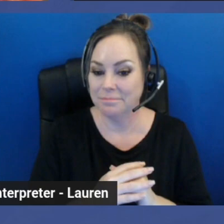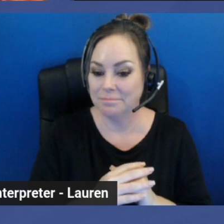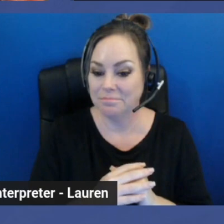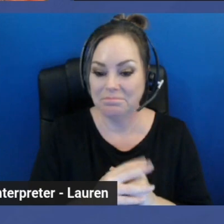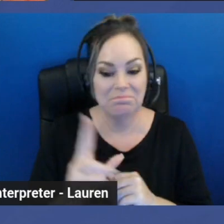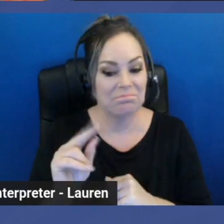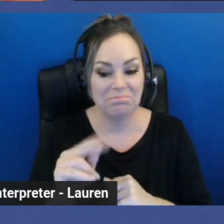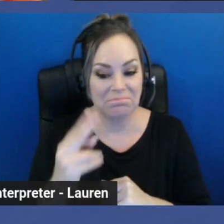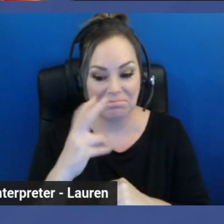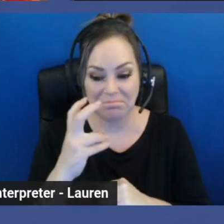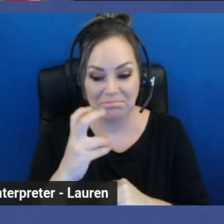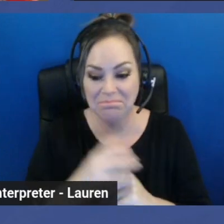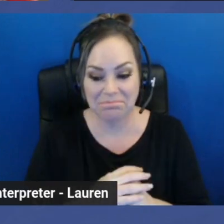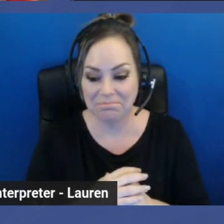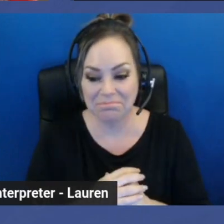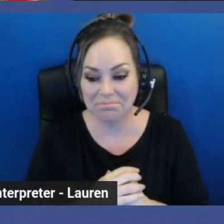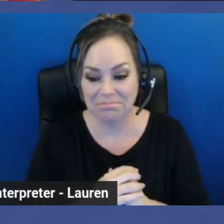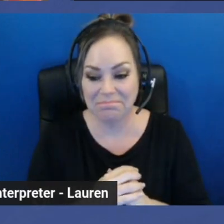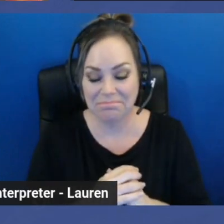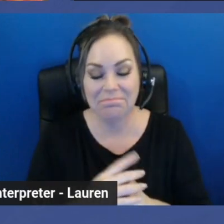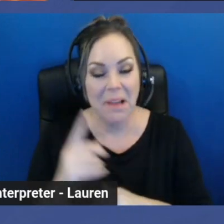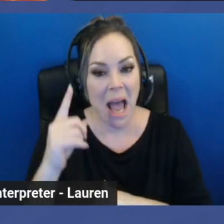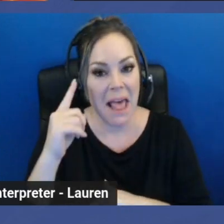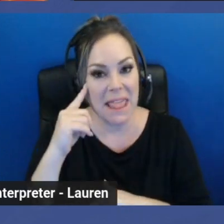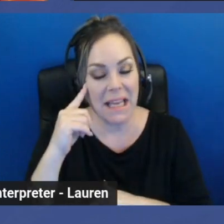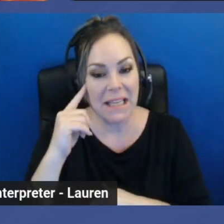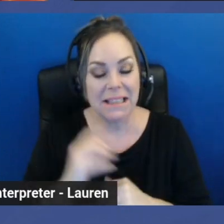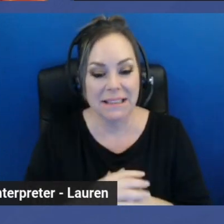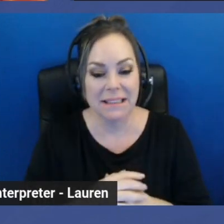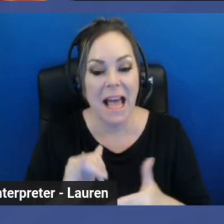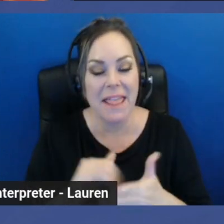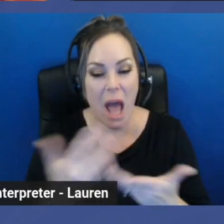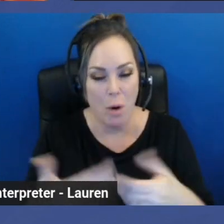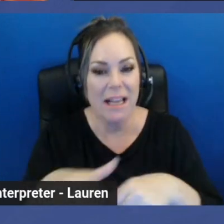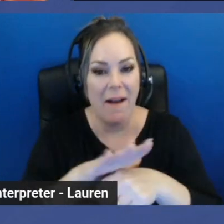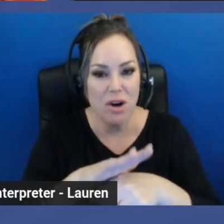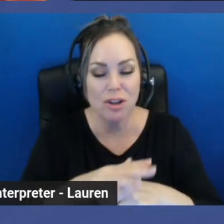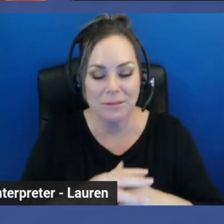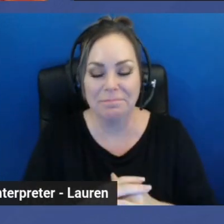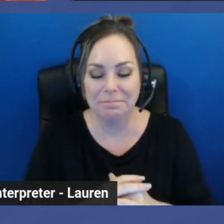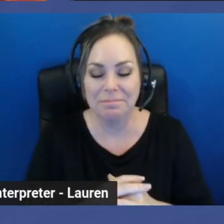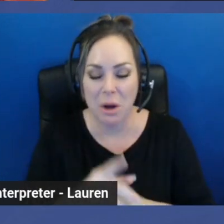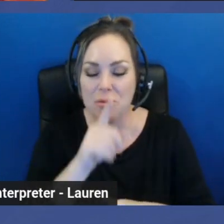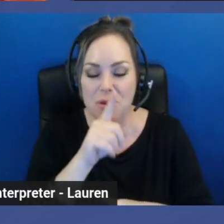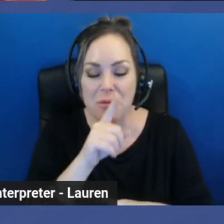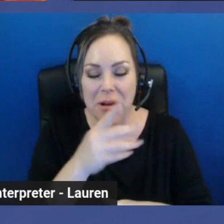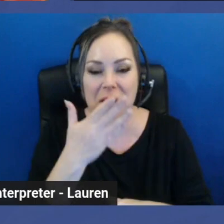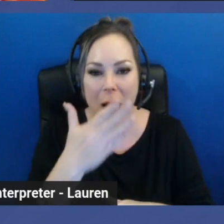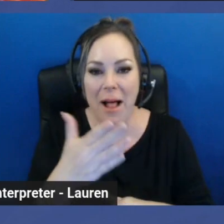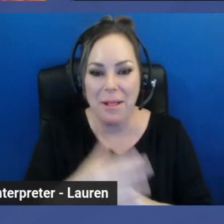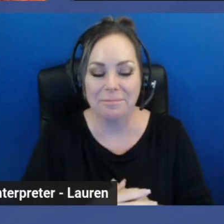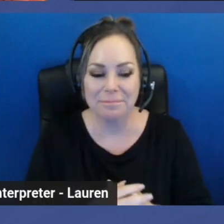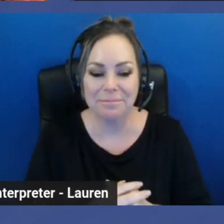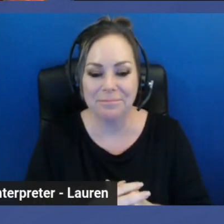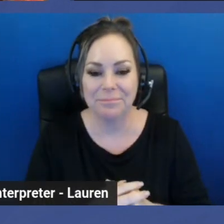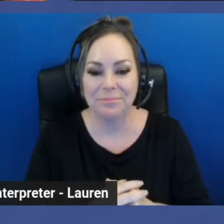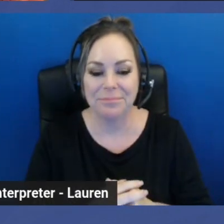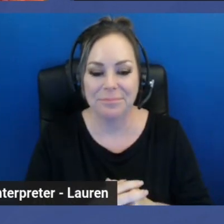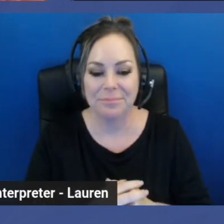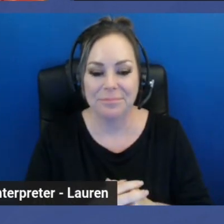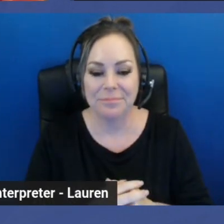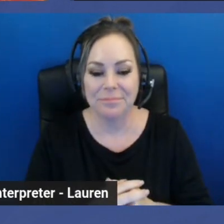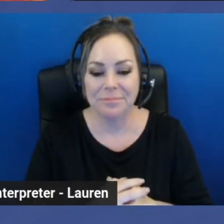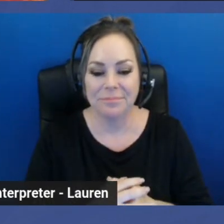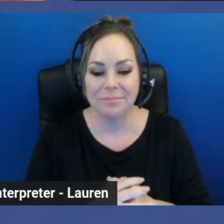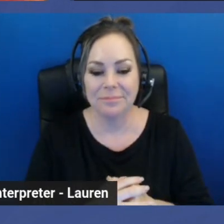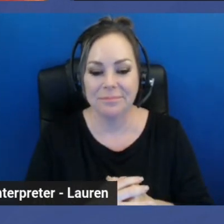No, I don't think so. I think that got covered really, really well. I just want